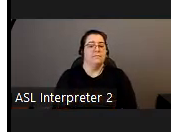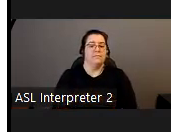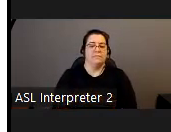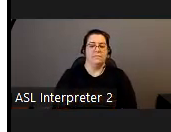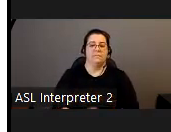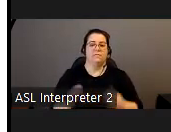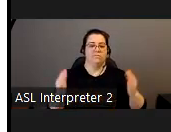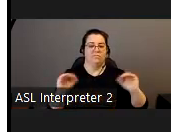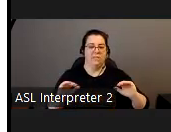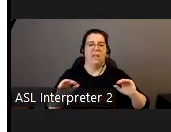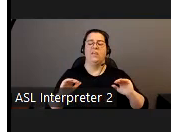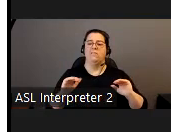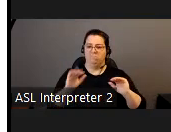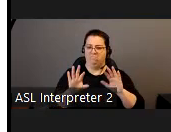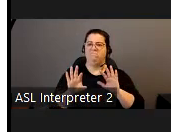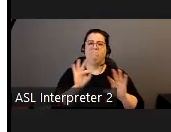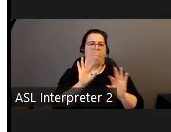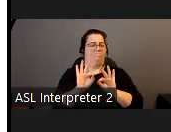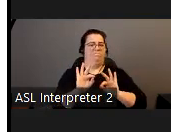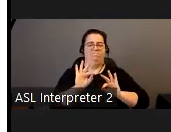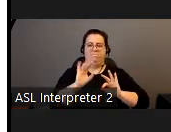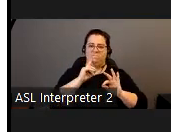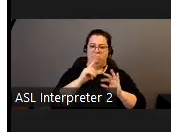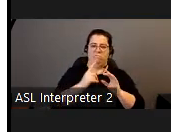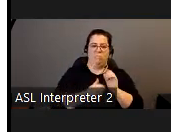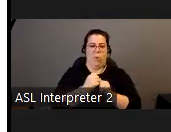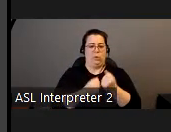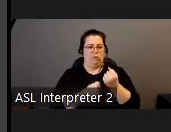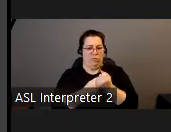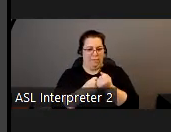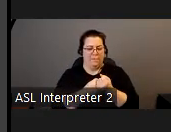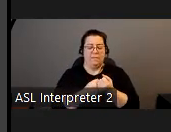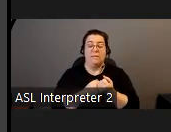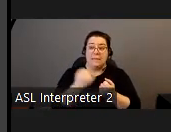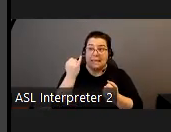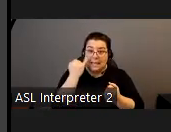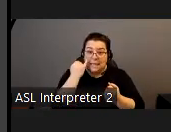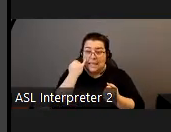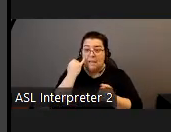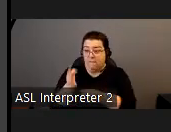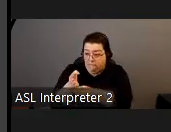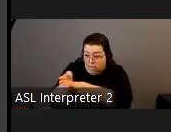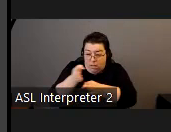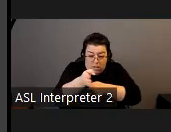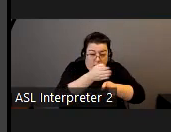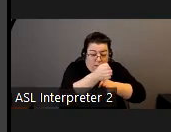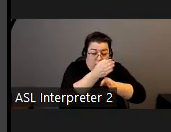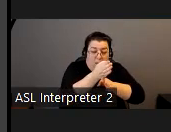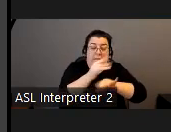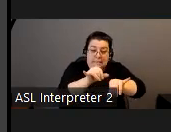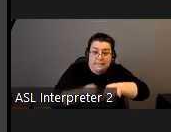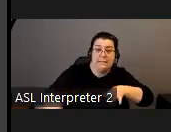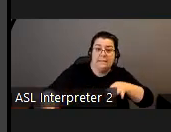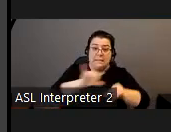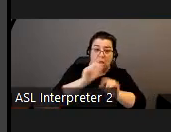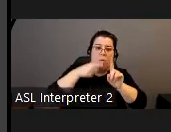and mandates if we're all working on, these ideas. We can become trauma and violence informed